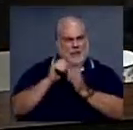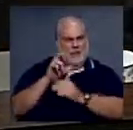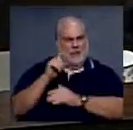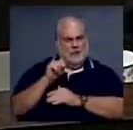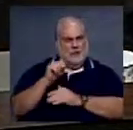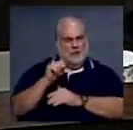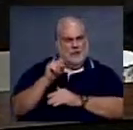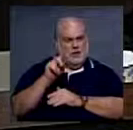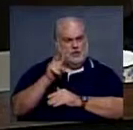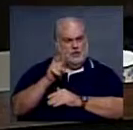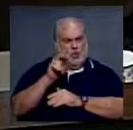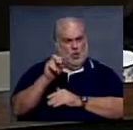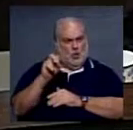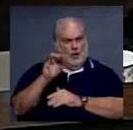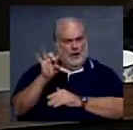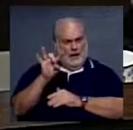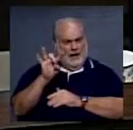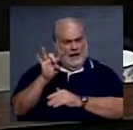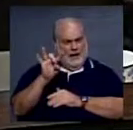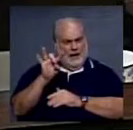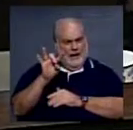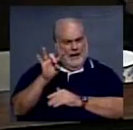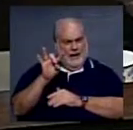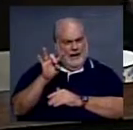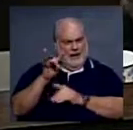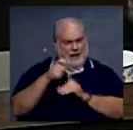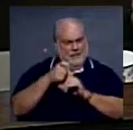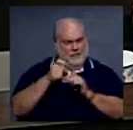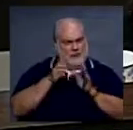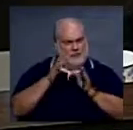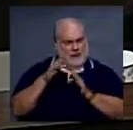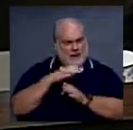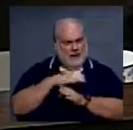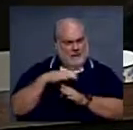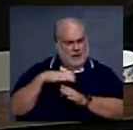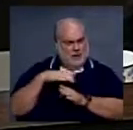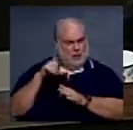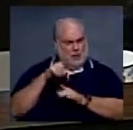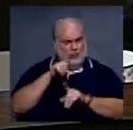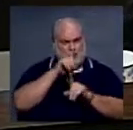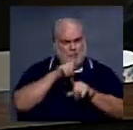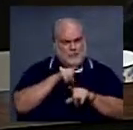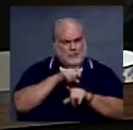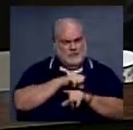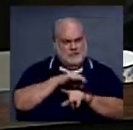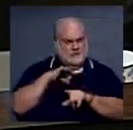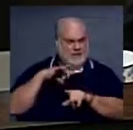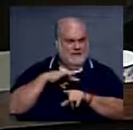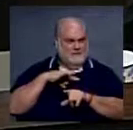October 2008, and it's from the Planning Commission, so where's the report from staff?